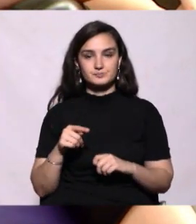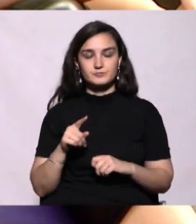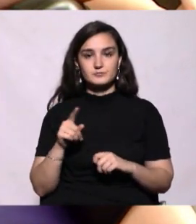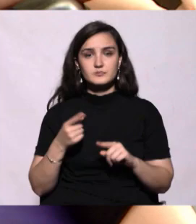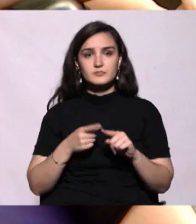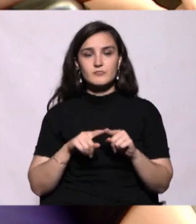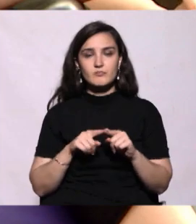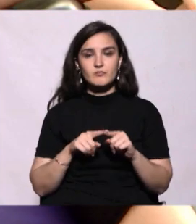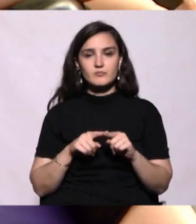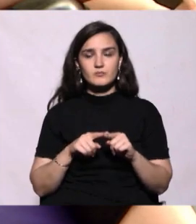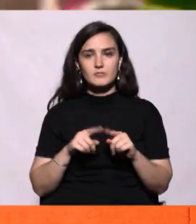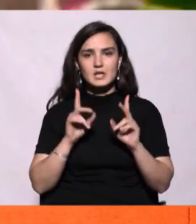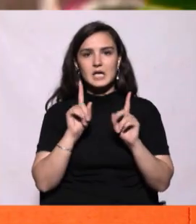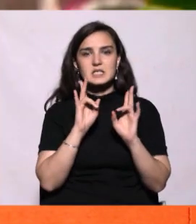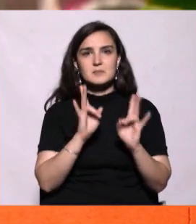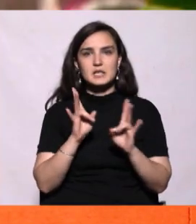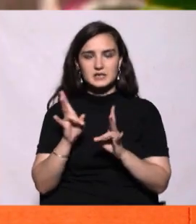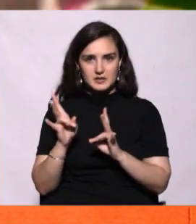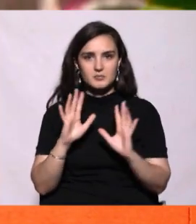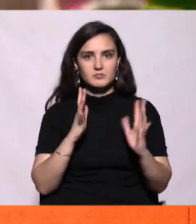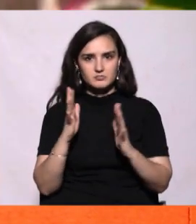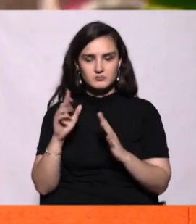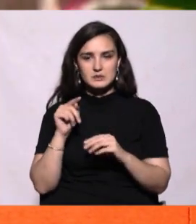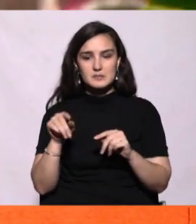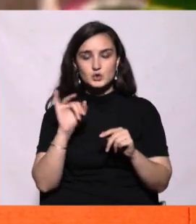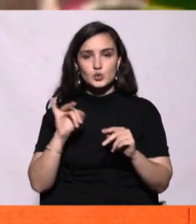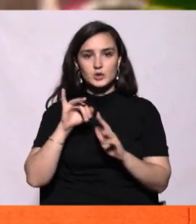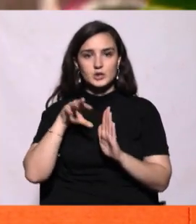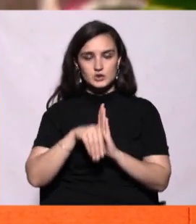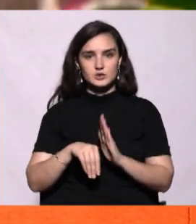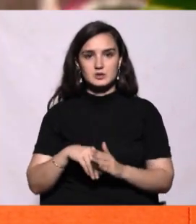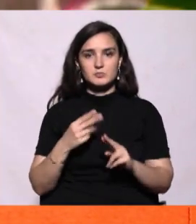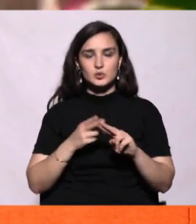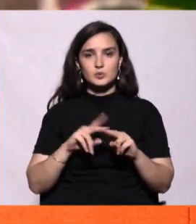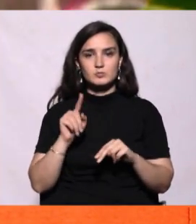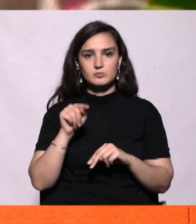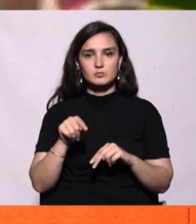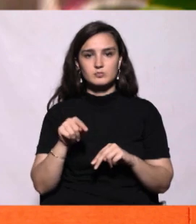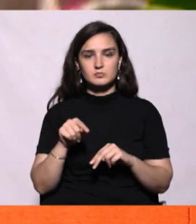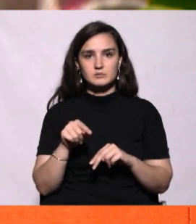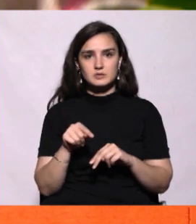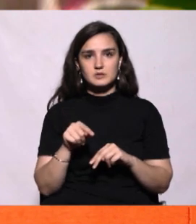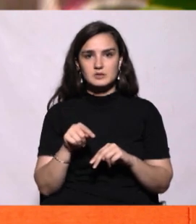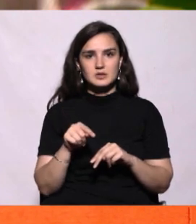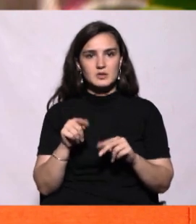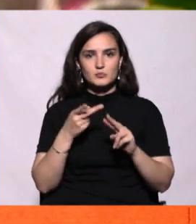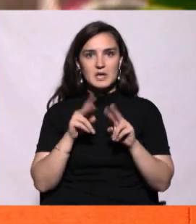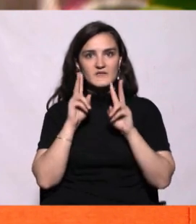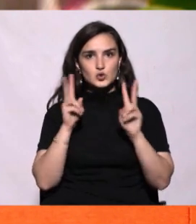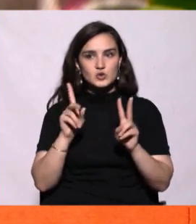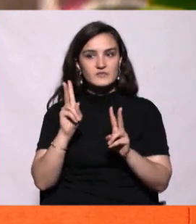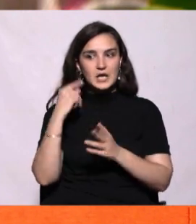more unsettling events occur during this story because there is an unknown